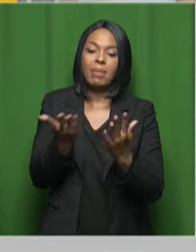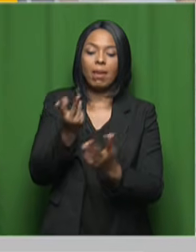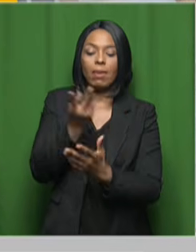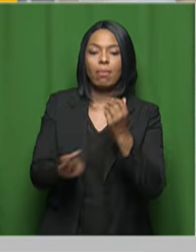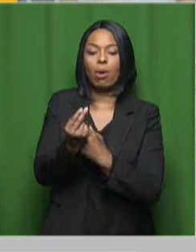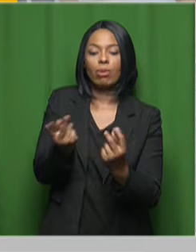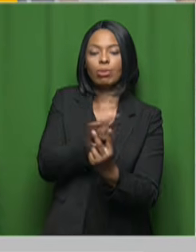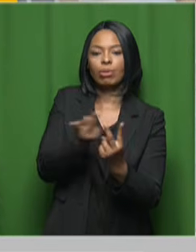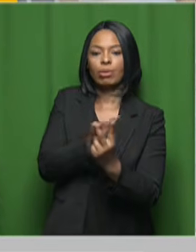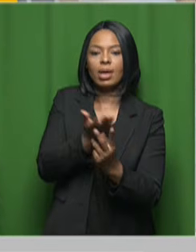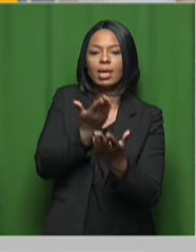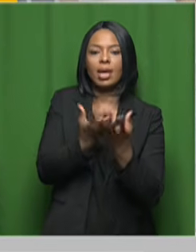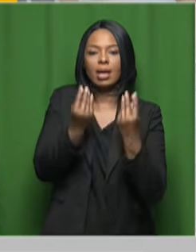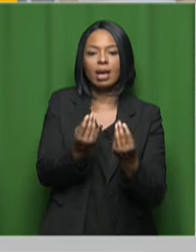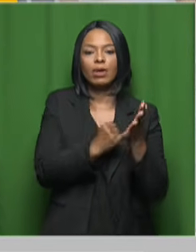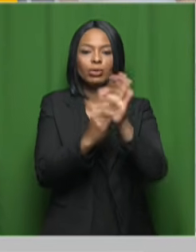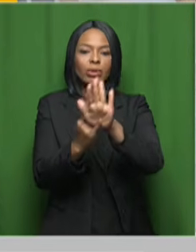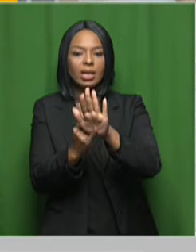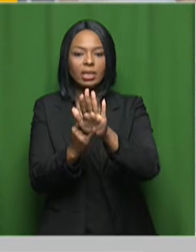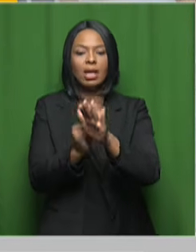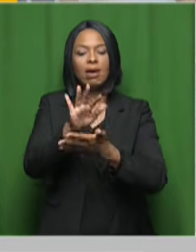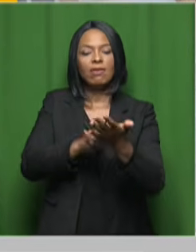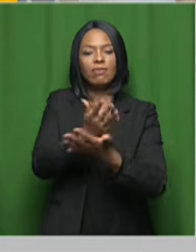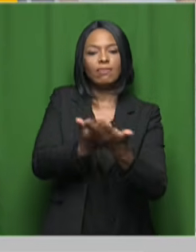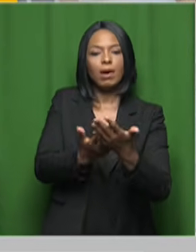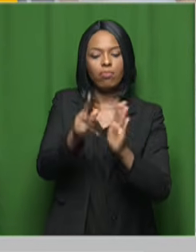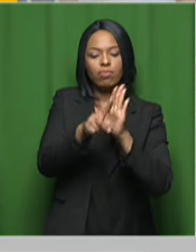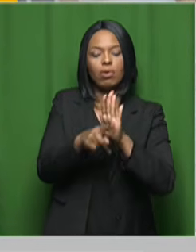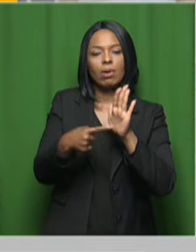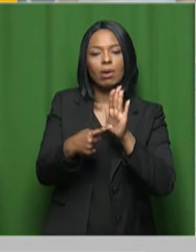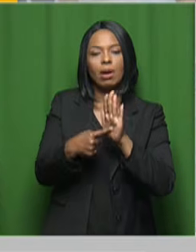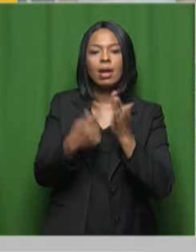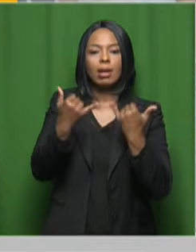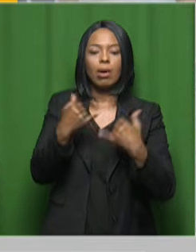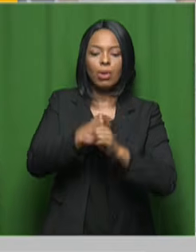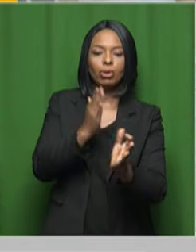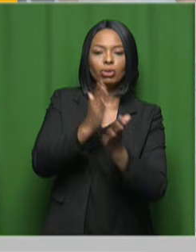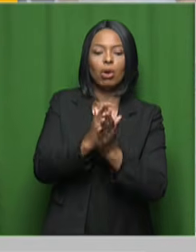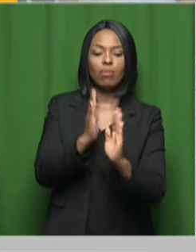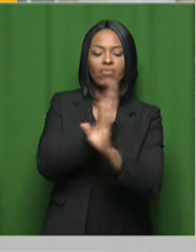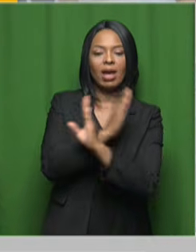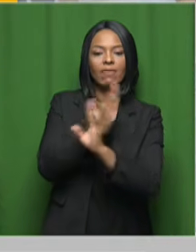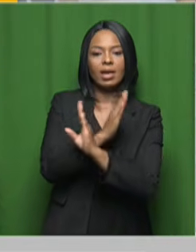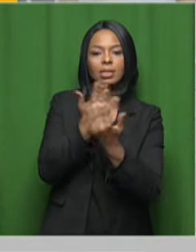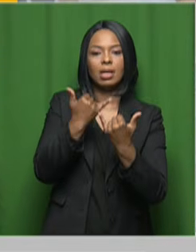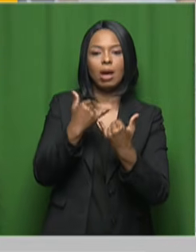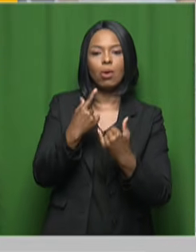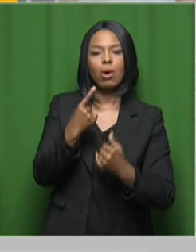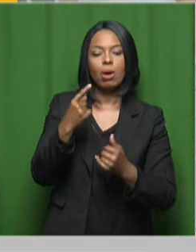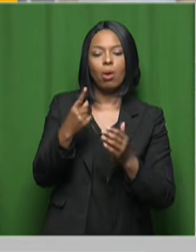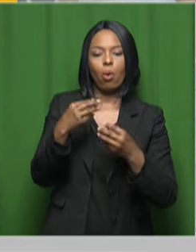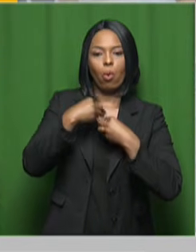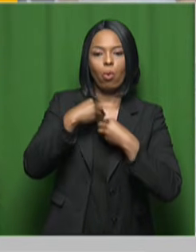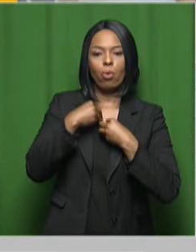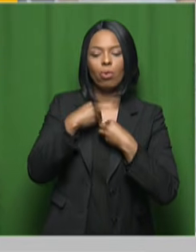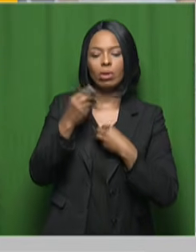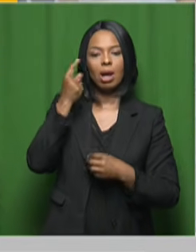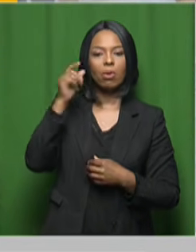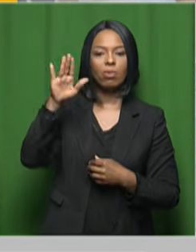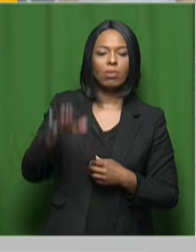of student accommodation framework that will ensure that private sector builds and work closely